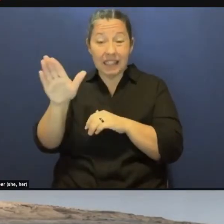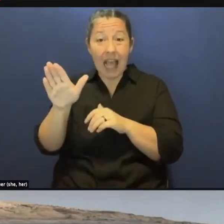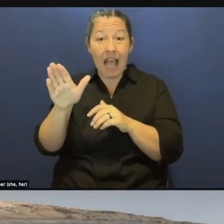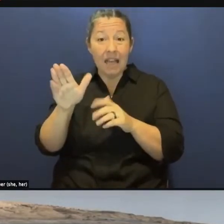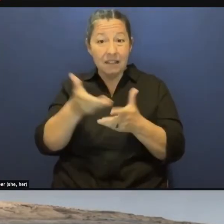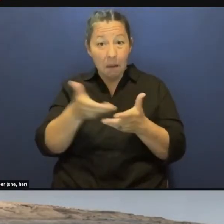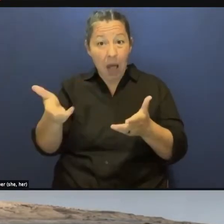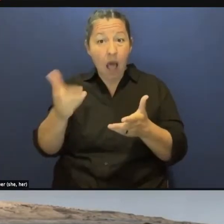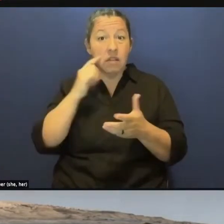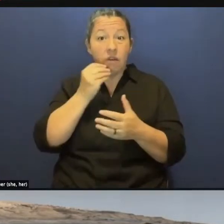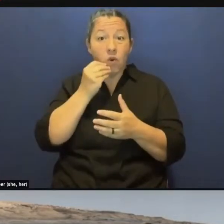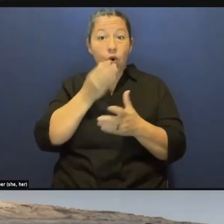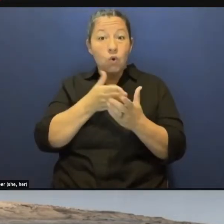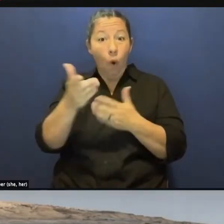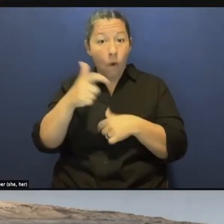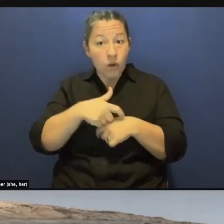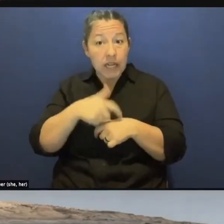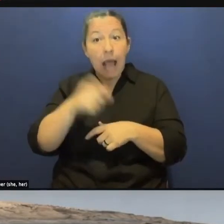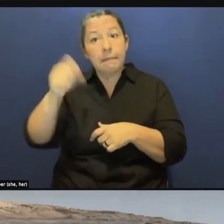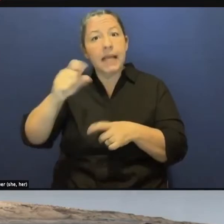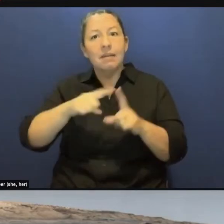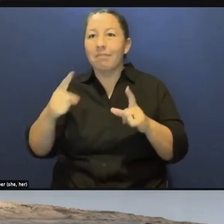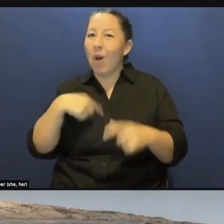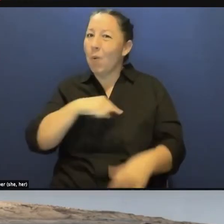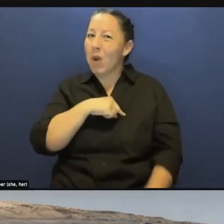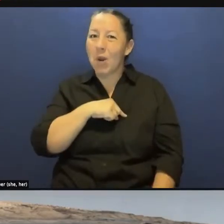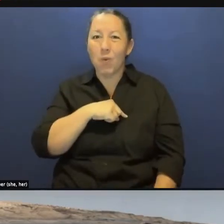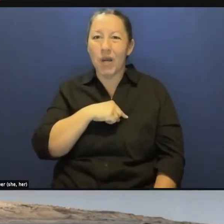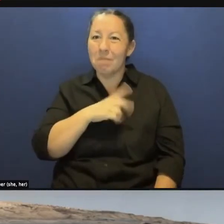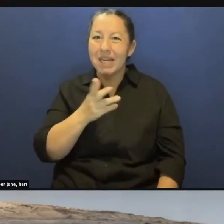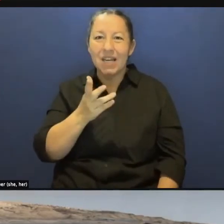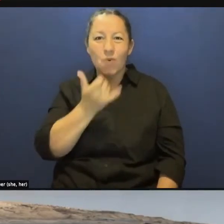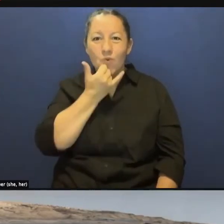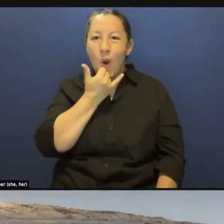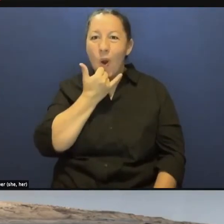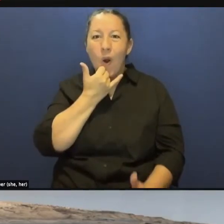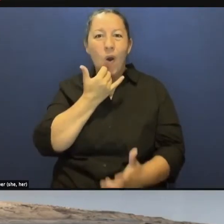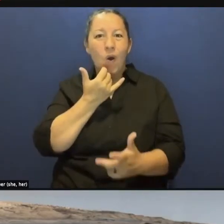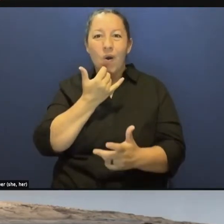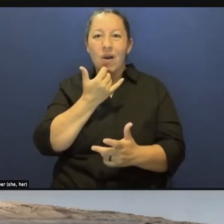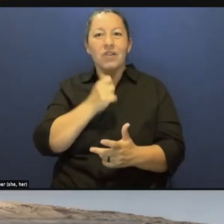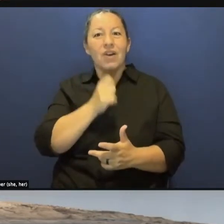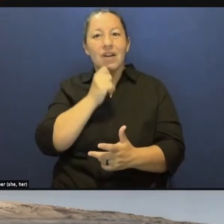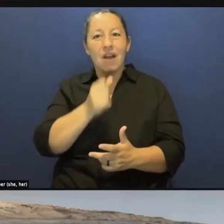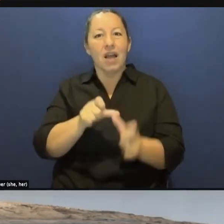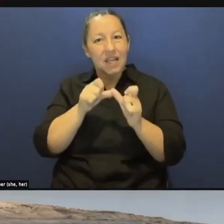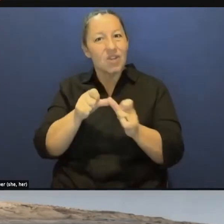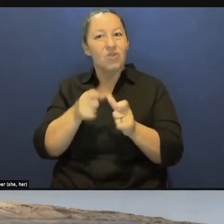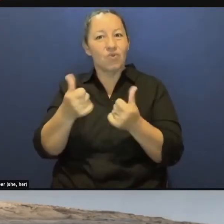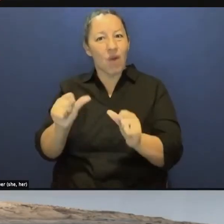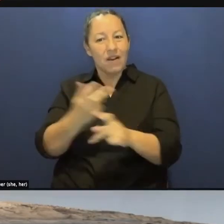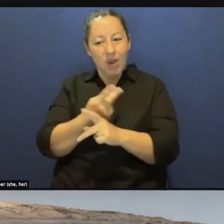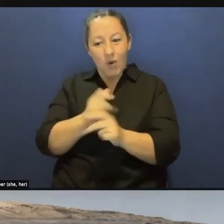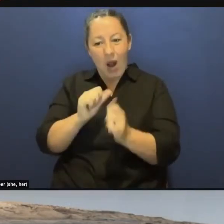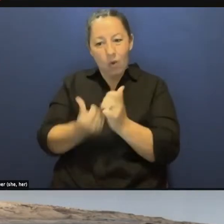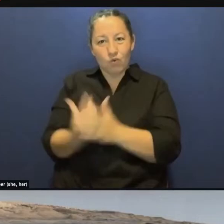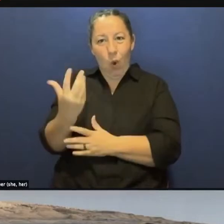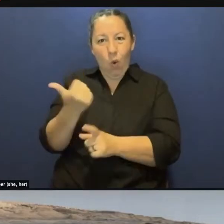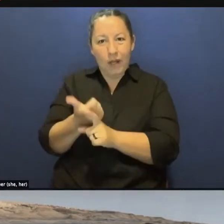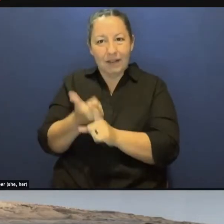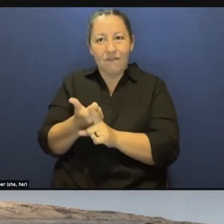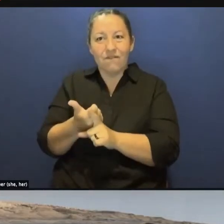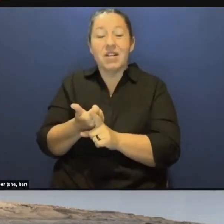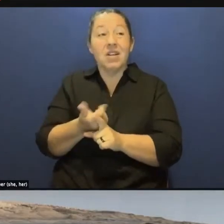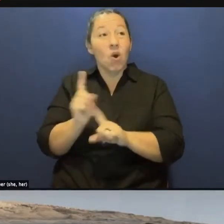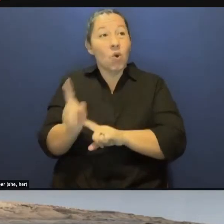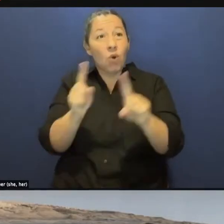time, but we'd be remiss not really moving briskly in that particular area, because going to Mars will